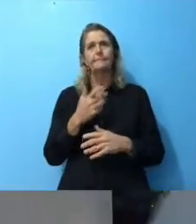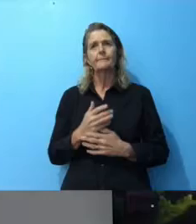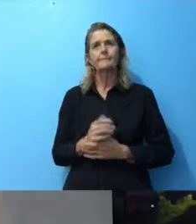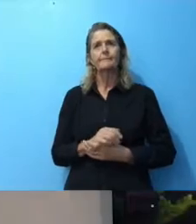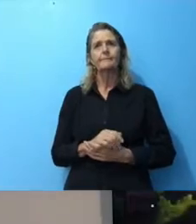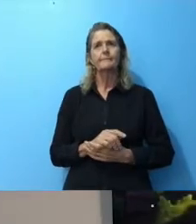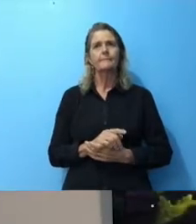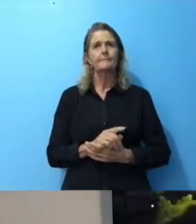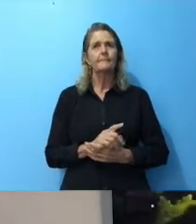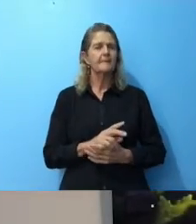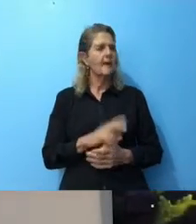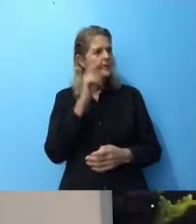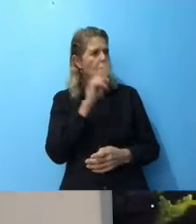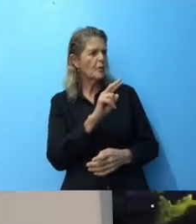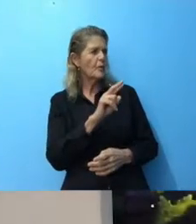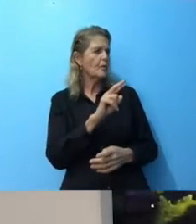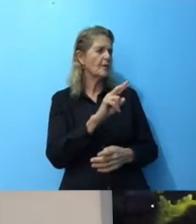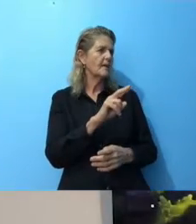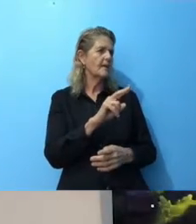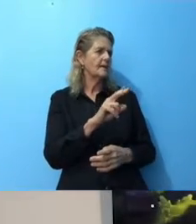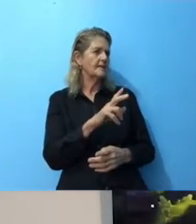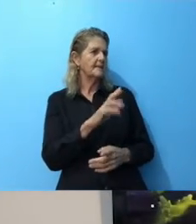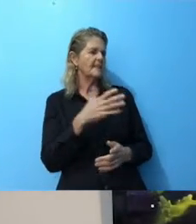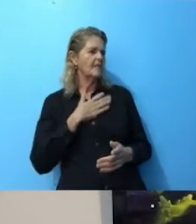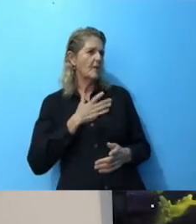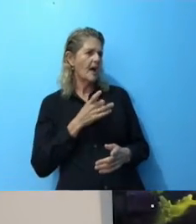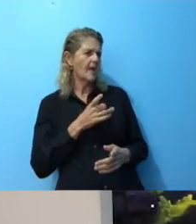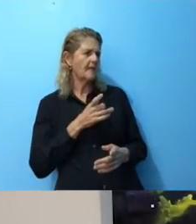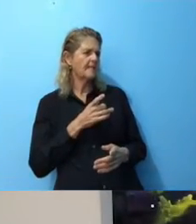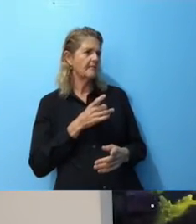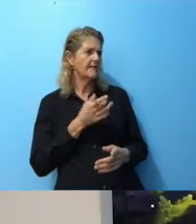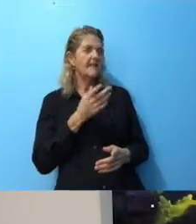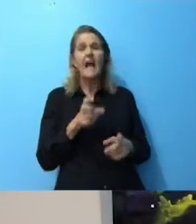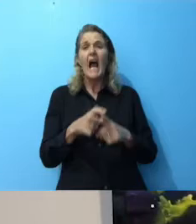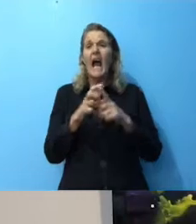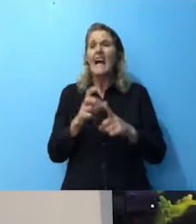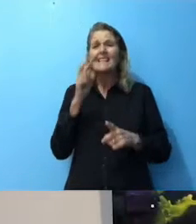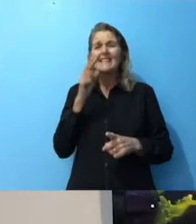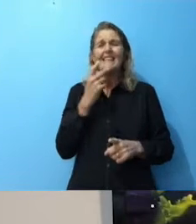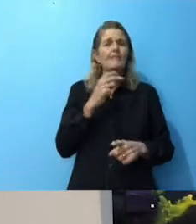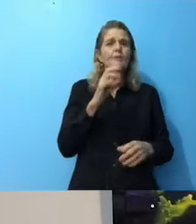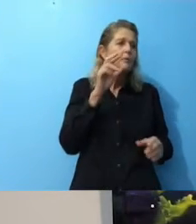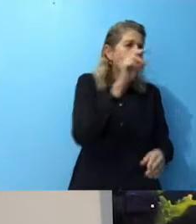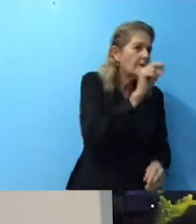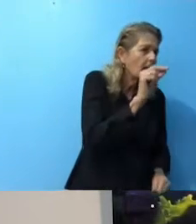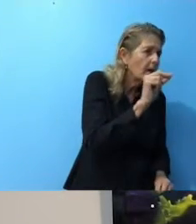checking out what the composition's like. It's hard to see that if you don't step back from your work for a little bit.